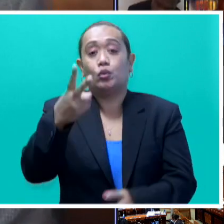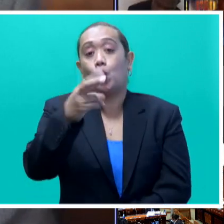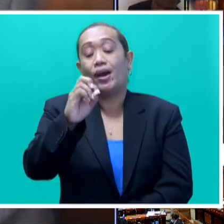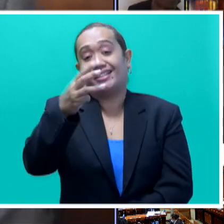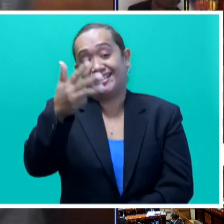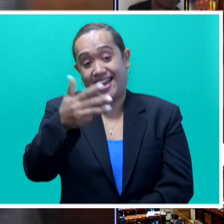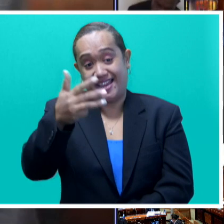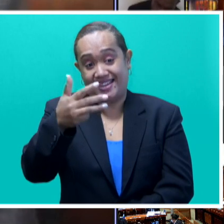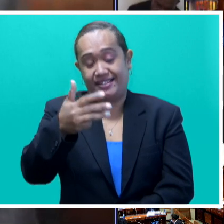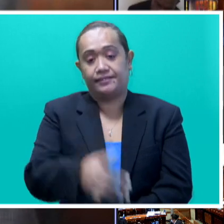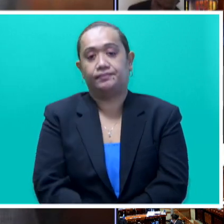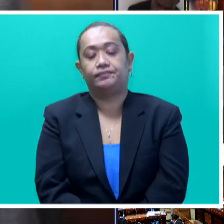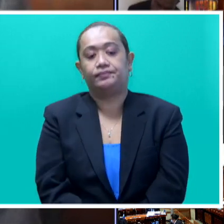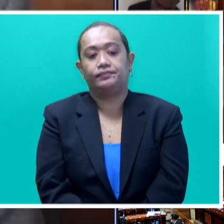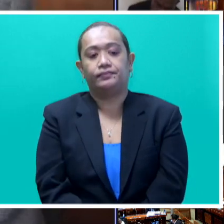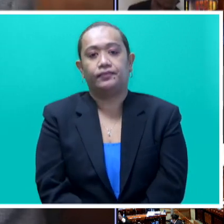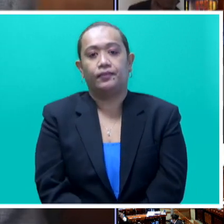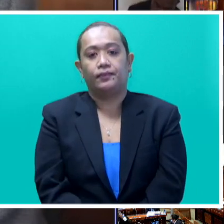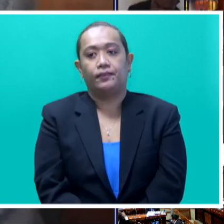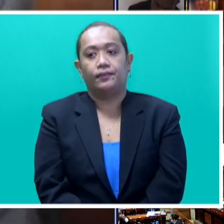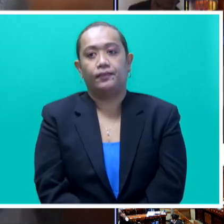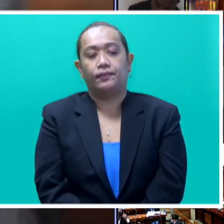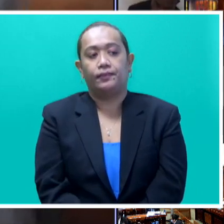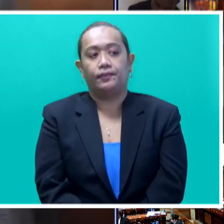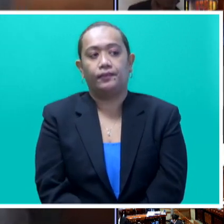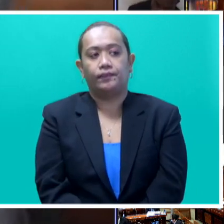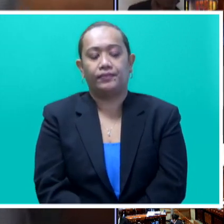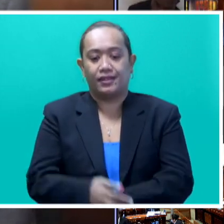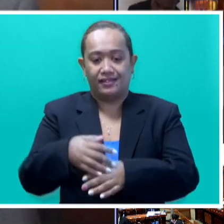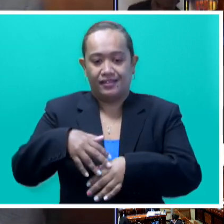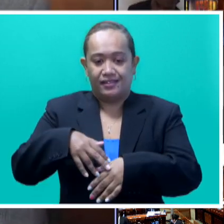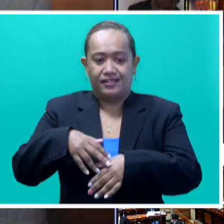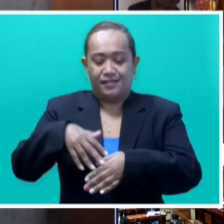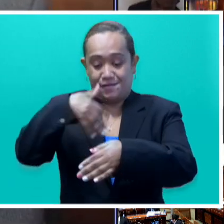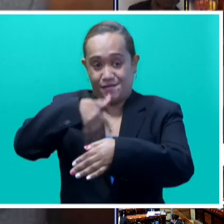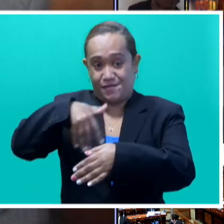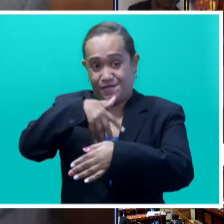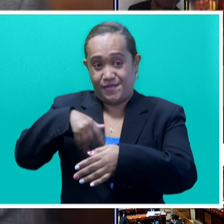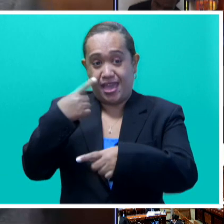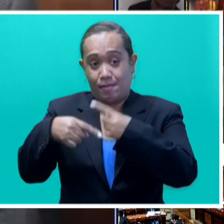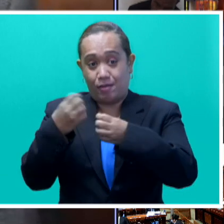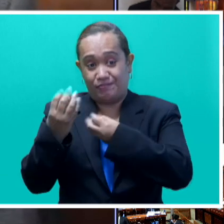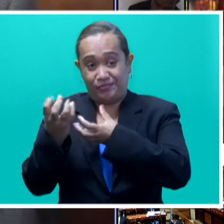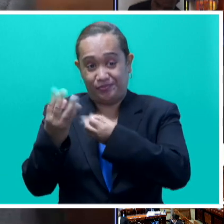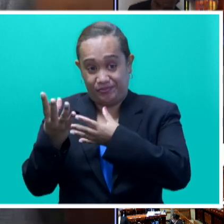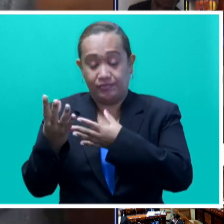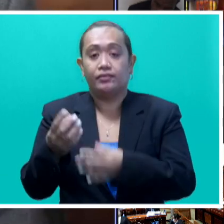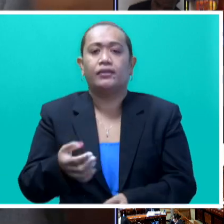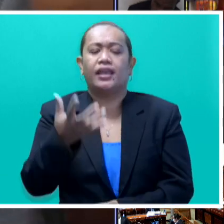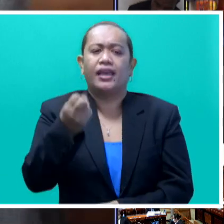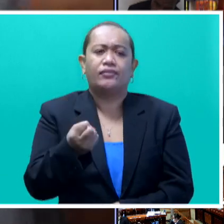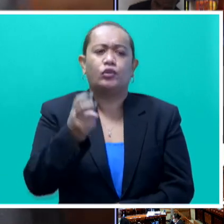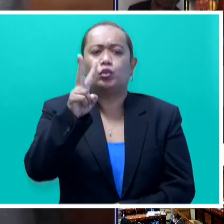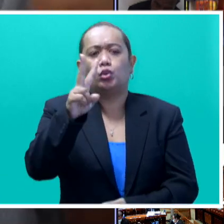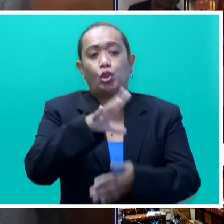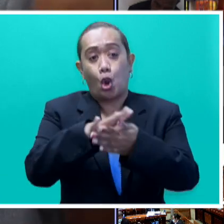Mr. Speaker, say, in terms of background, the first national minimum wage of $2 was enforced on